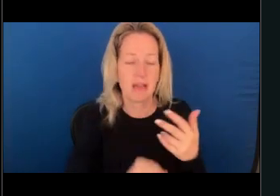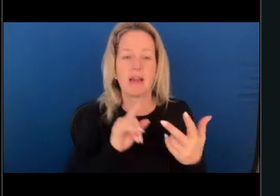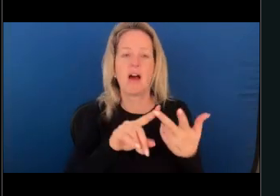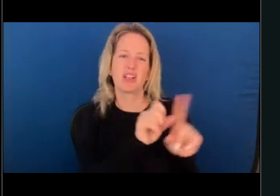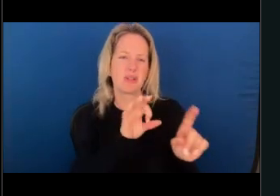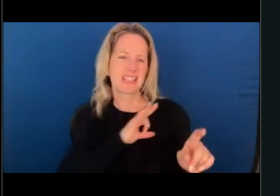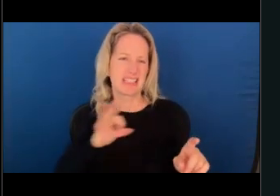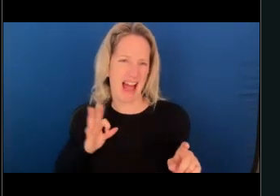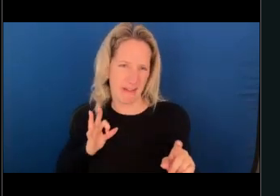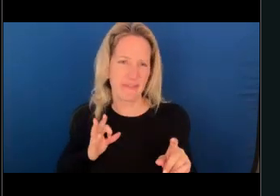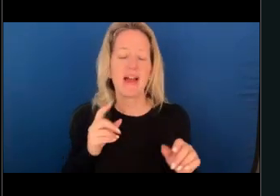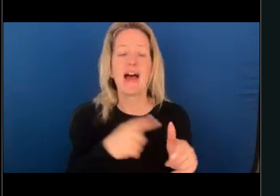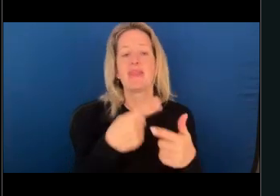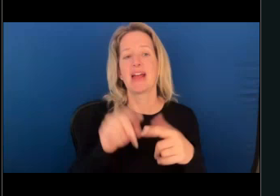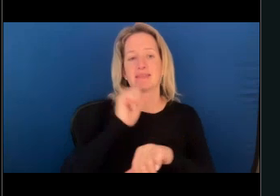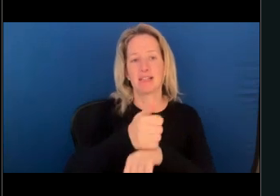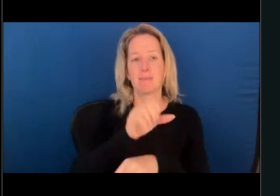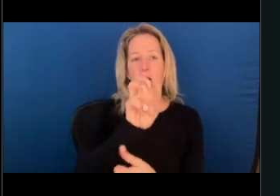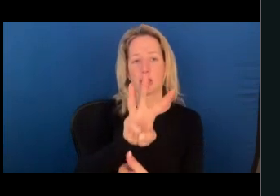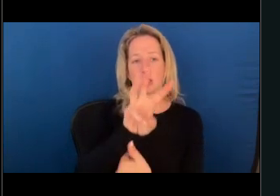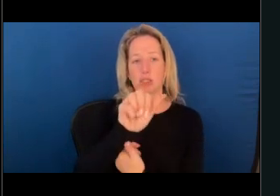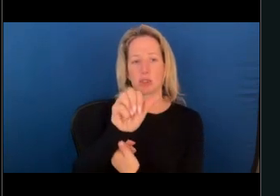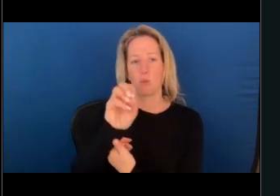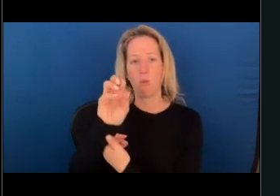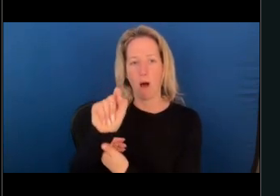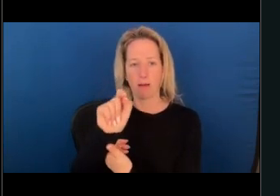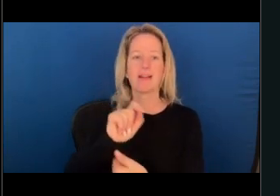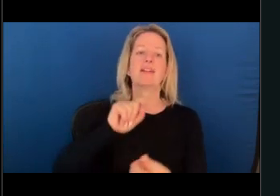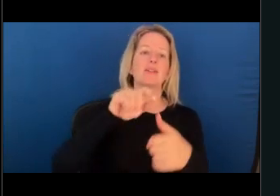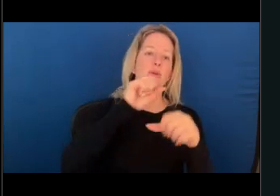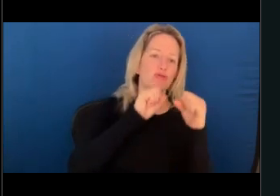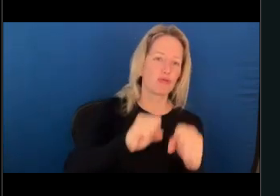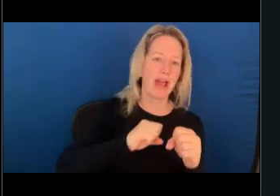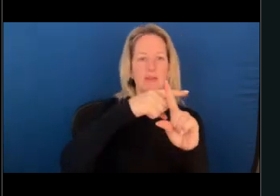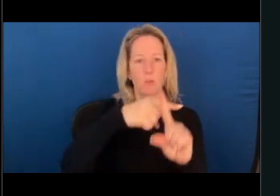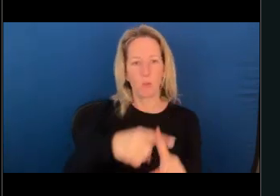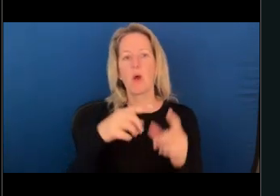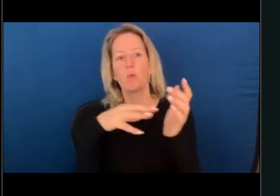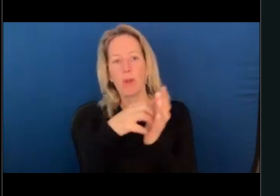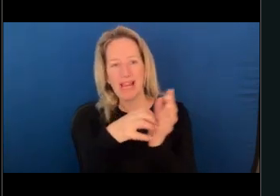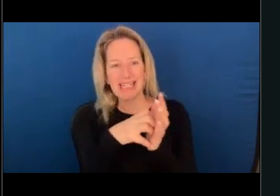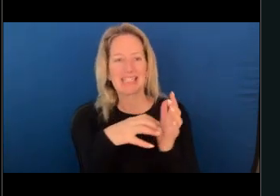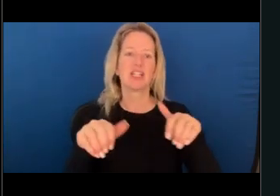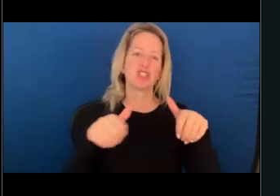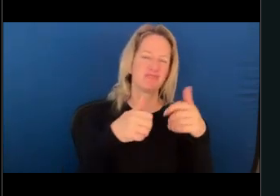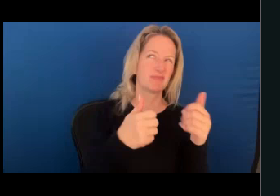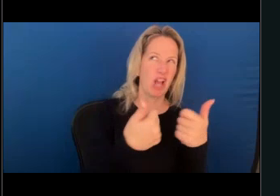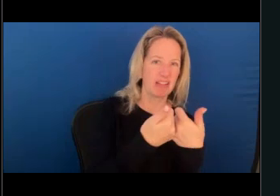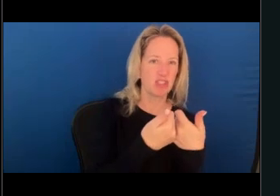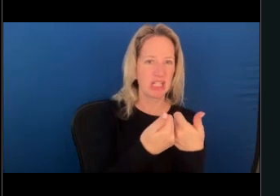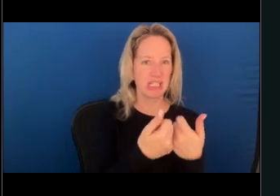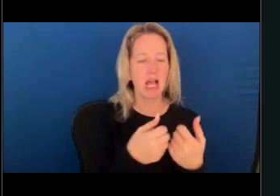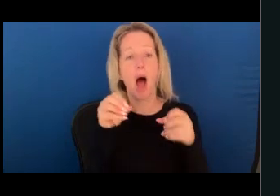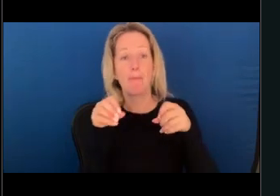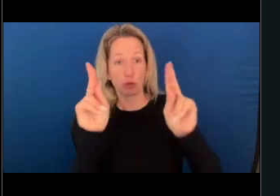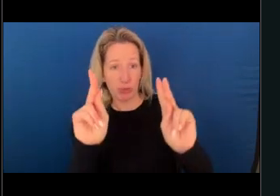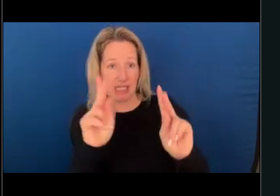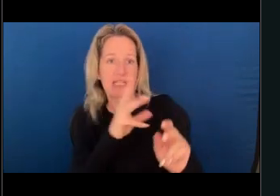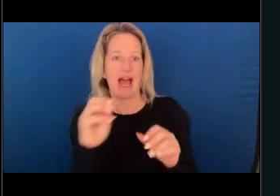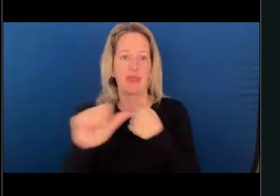SWOT analysis for each location that really leans into the strengths, weaknesses, or I prefer to see these as challenges, opportunities,